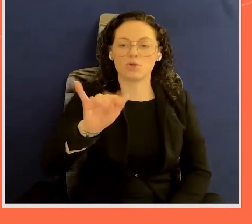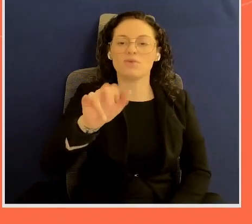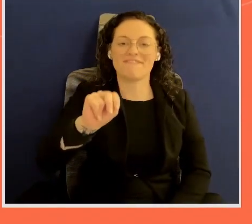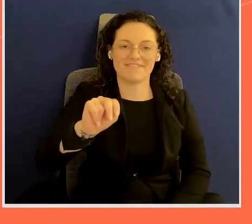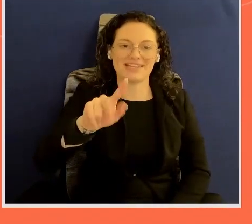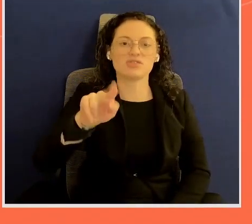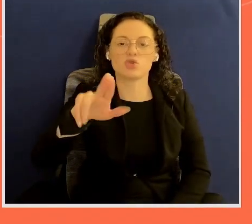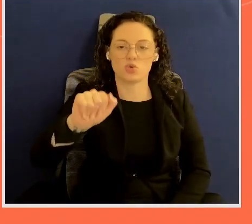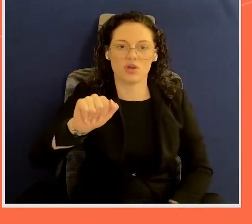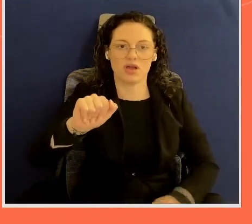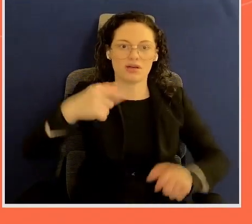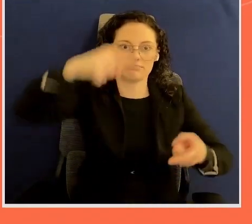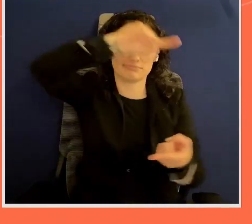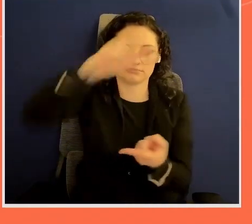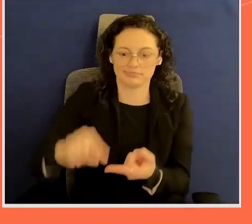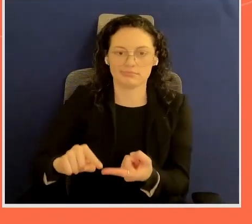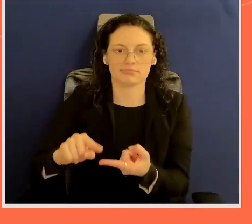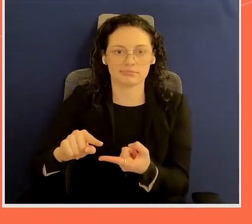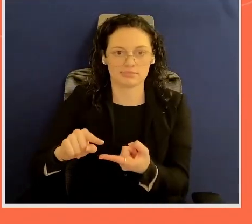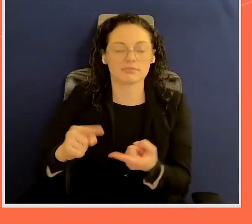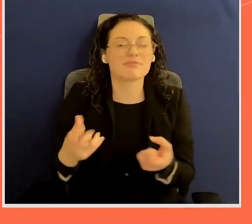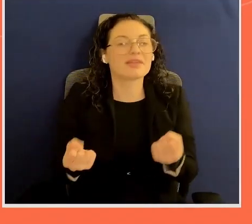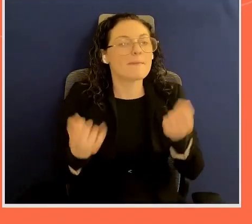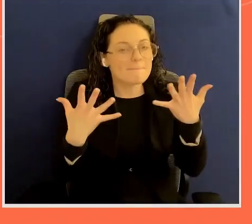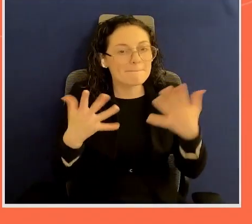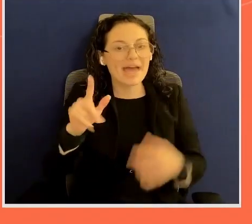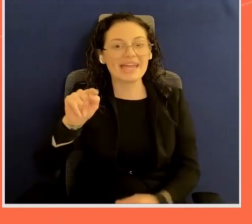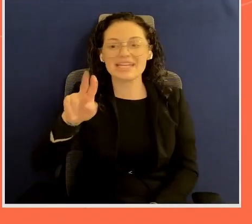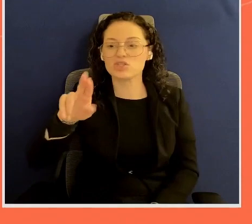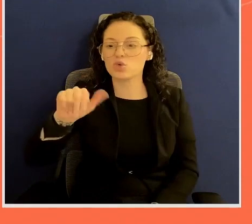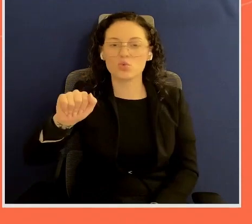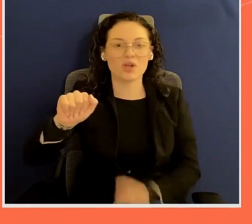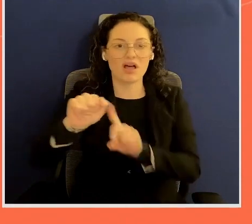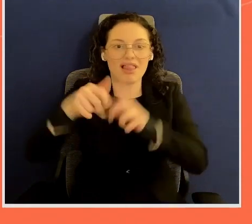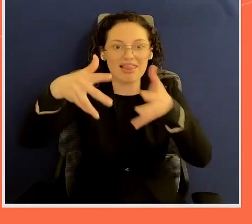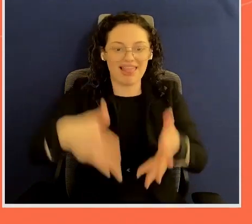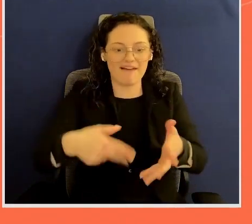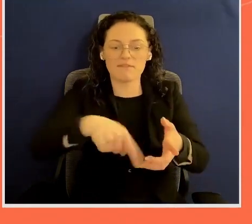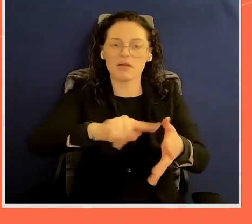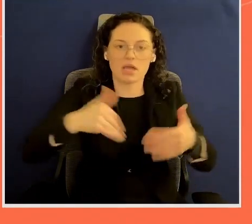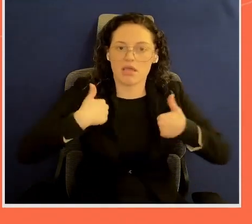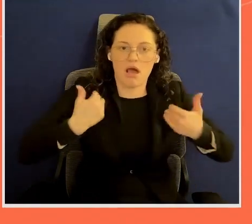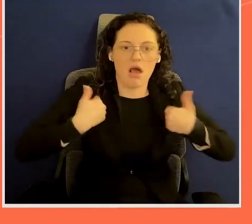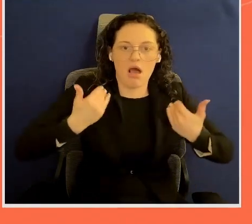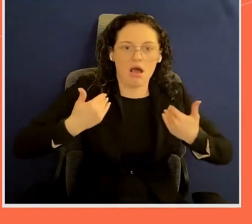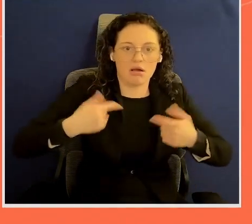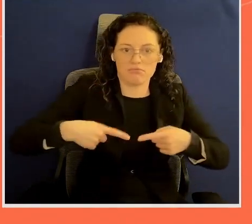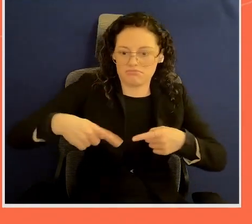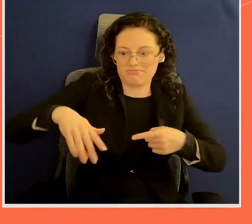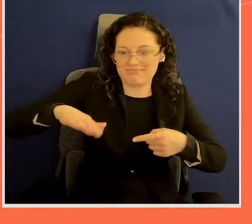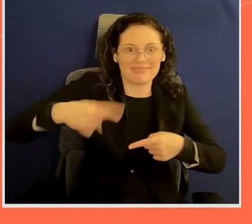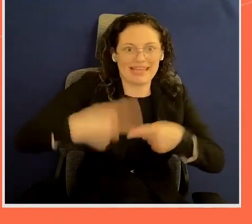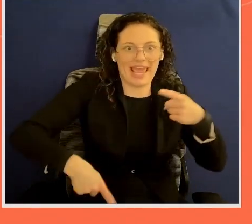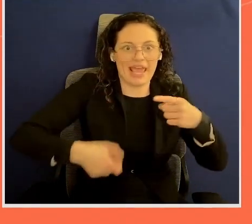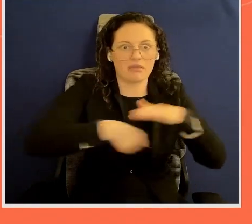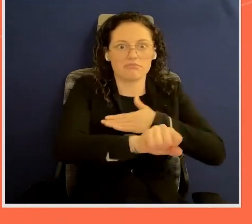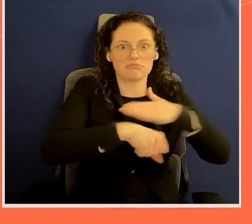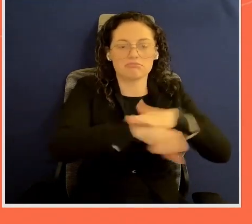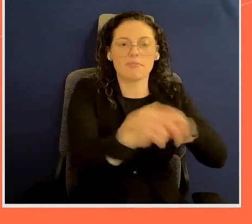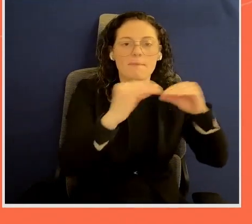30-hour plus several-day journey. It's not the usual fare for attending a conference. And